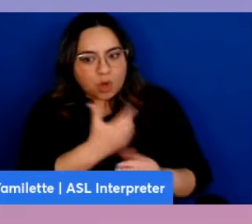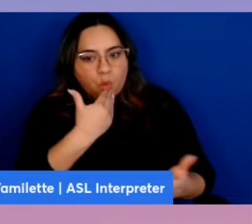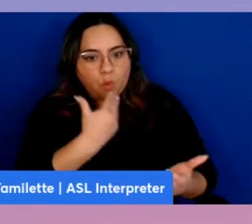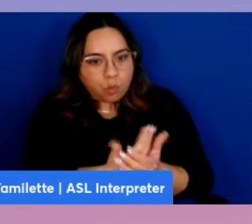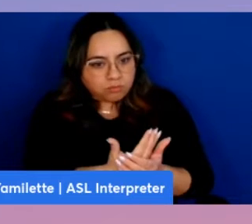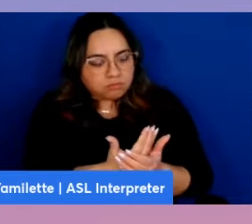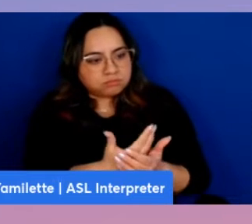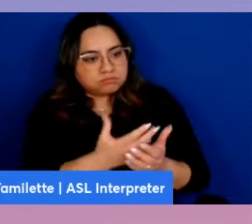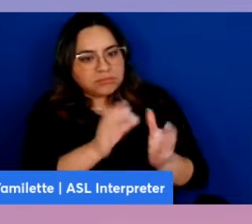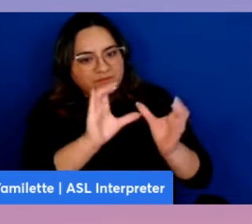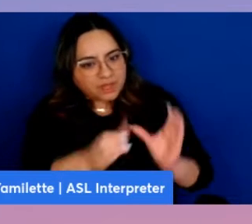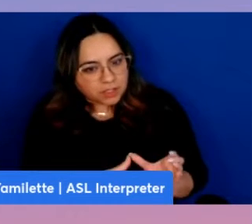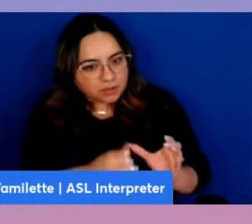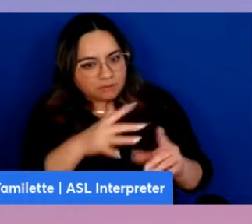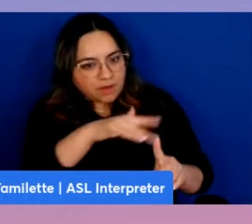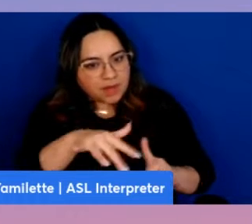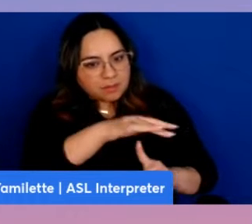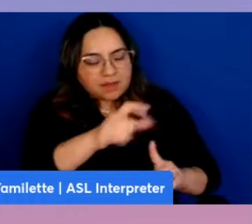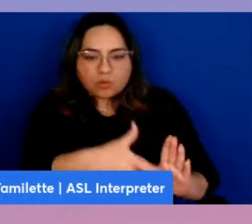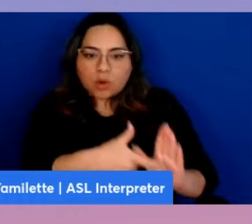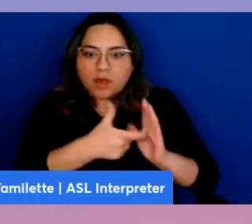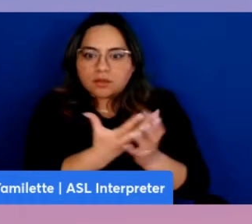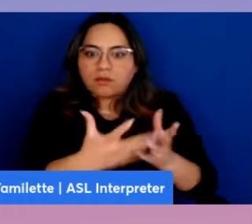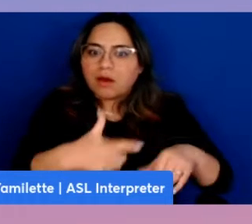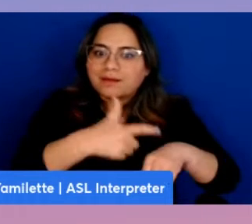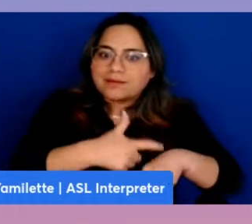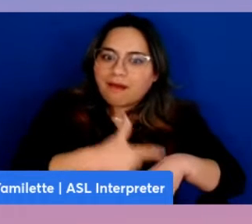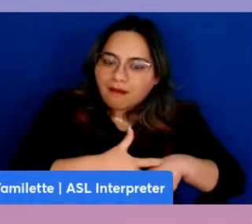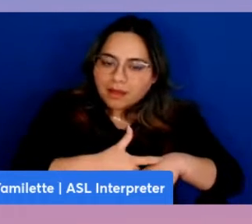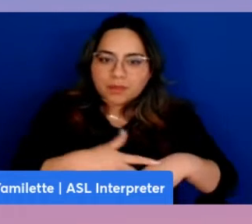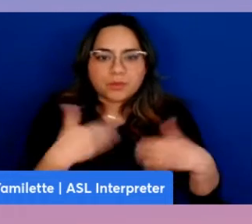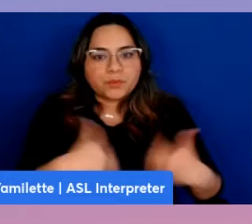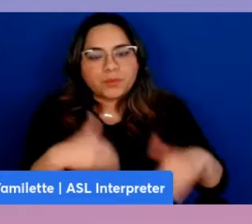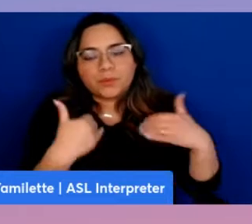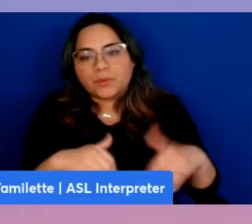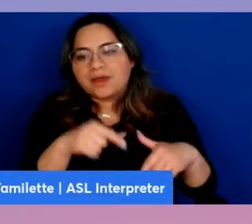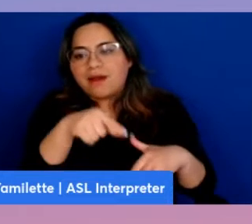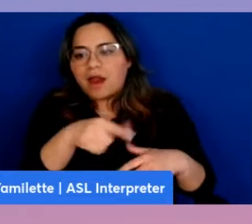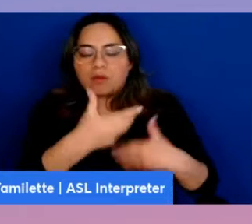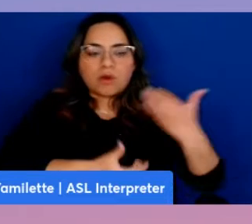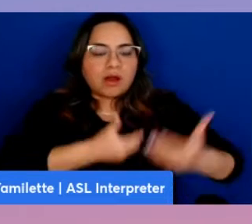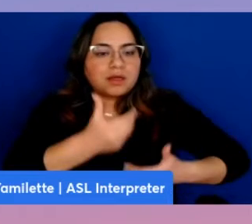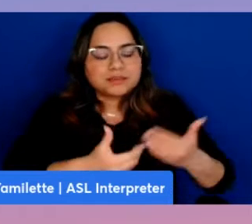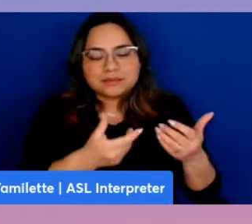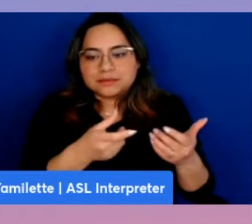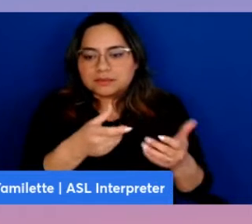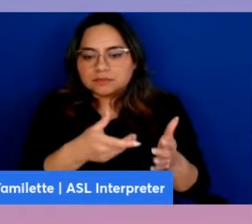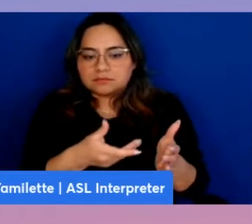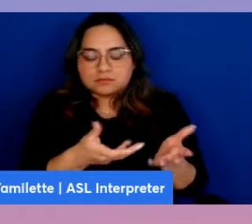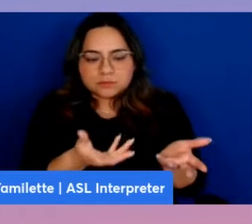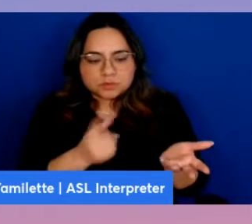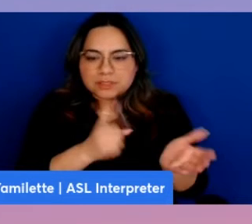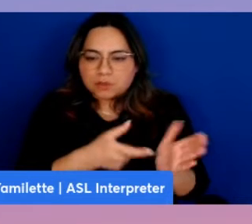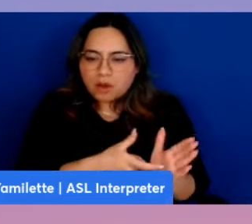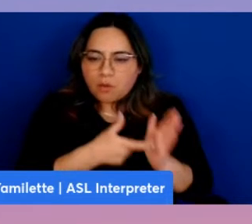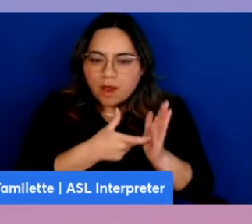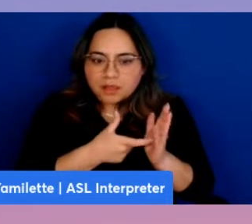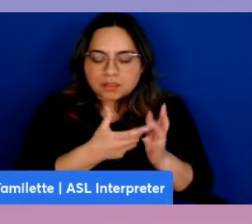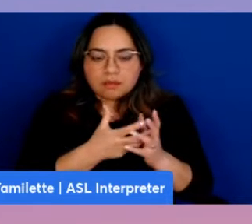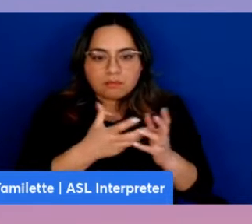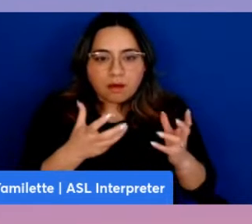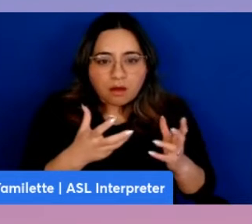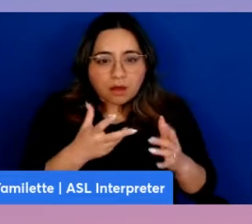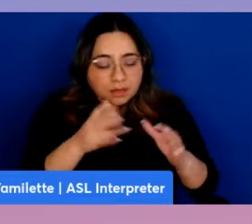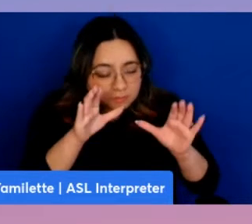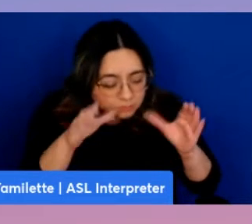demands significant time. It is an iterative process that requires adjustments based on specific needs and usage